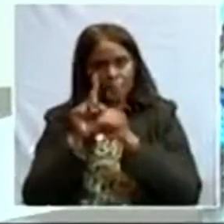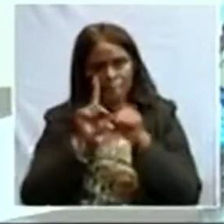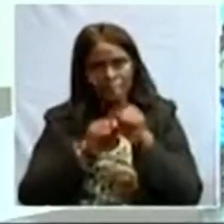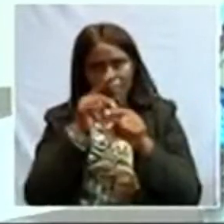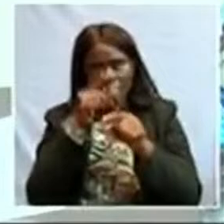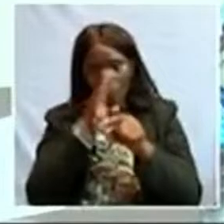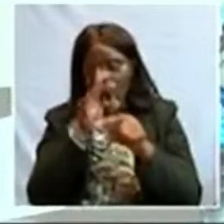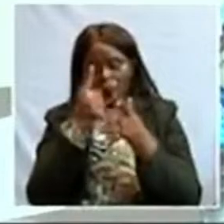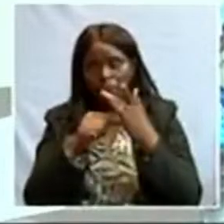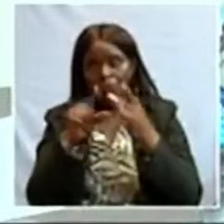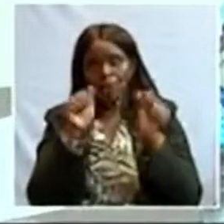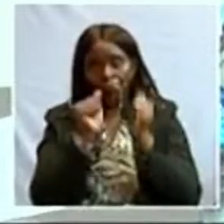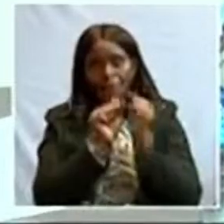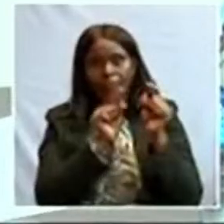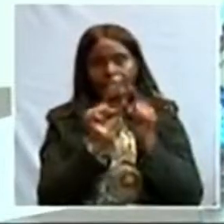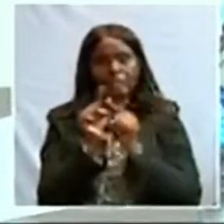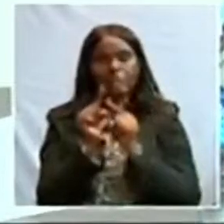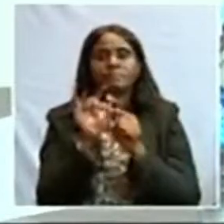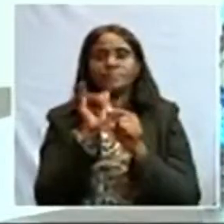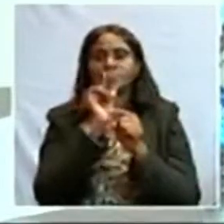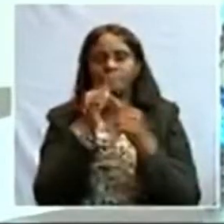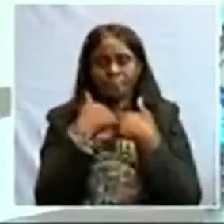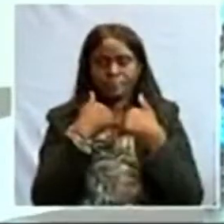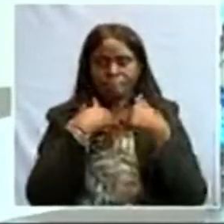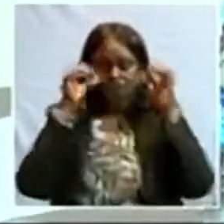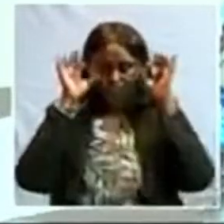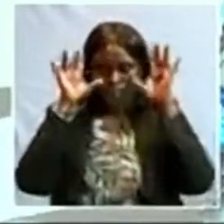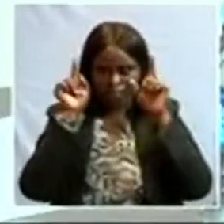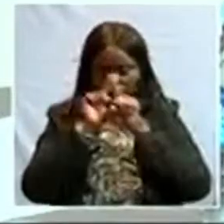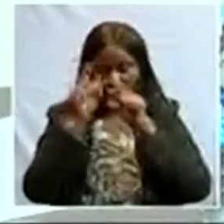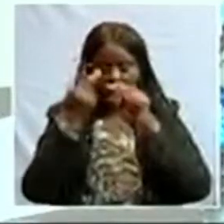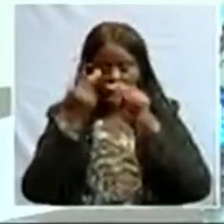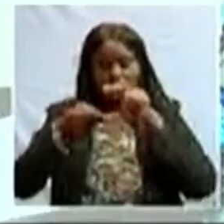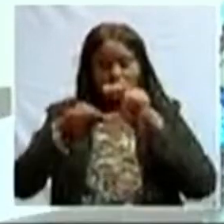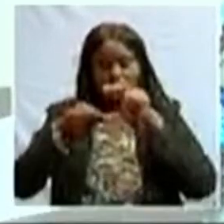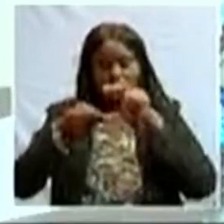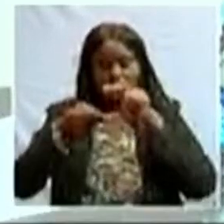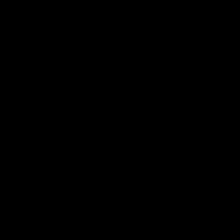considered, and also that the risk has also increased. Then